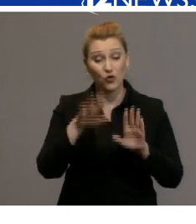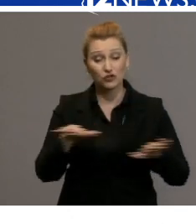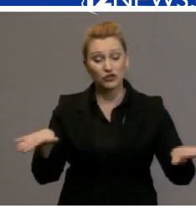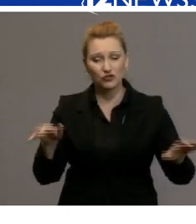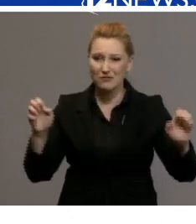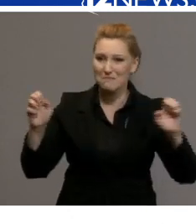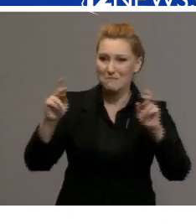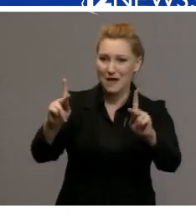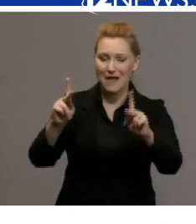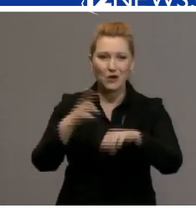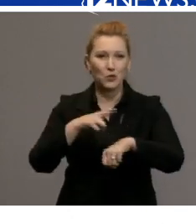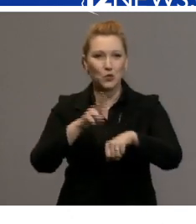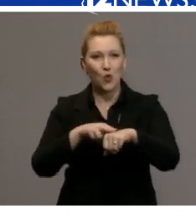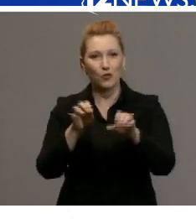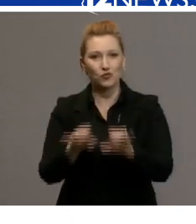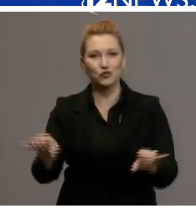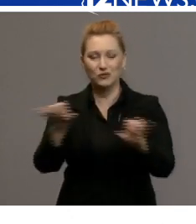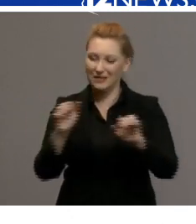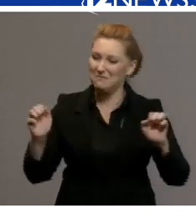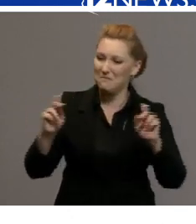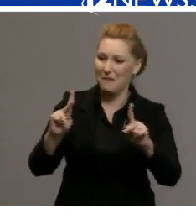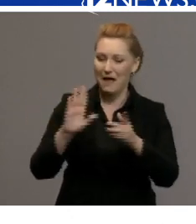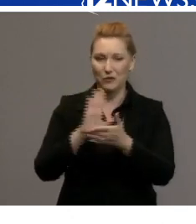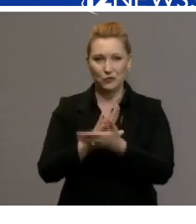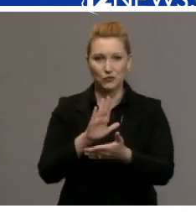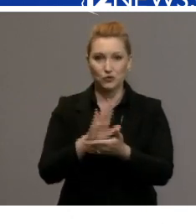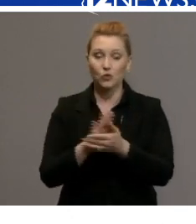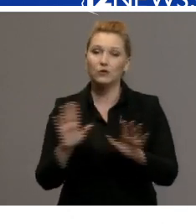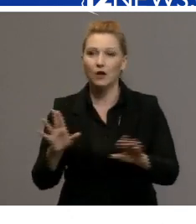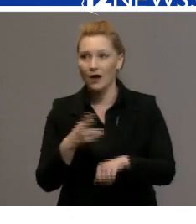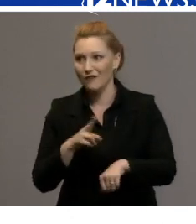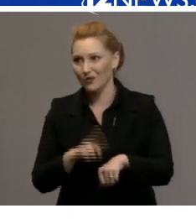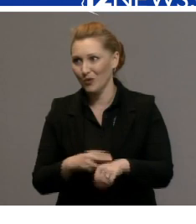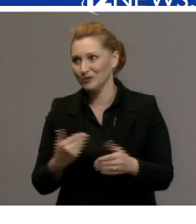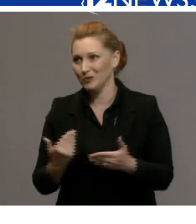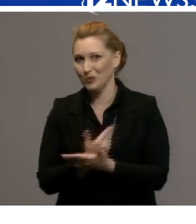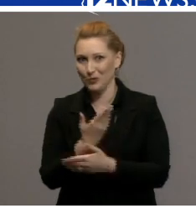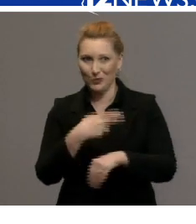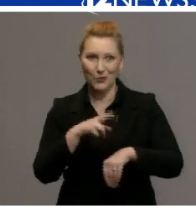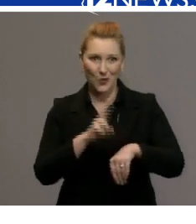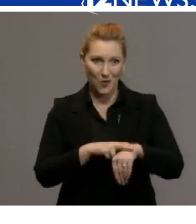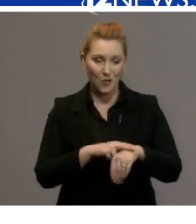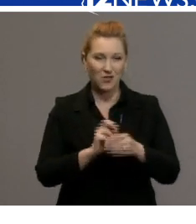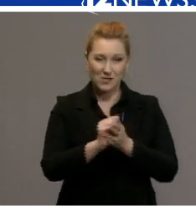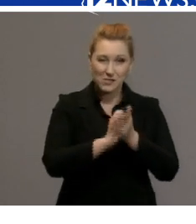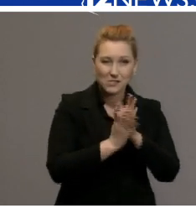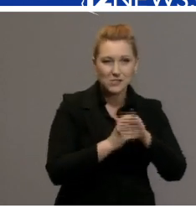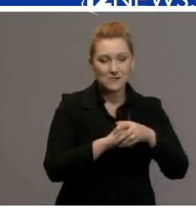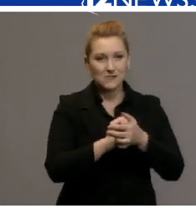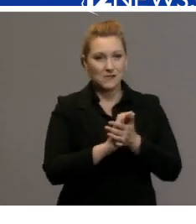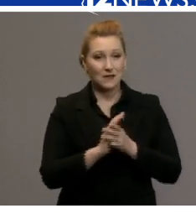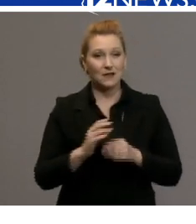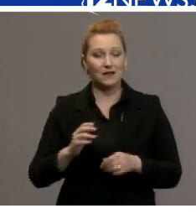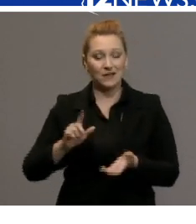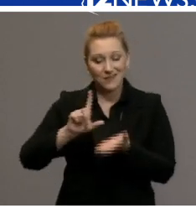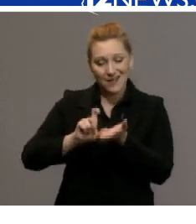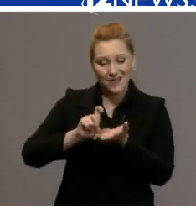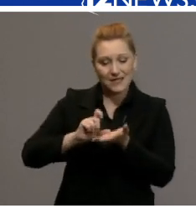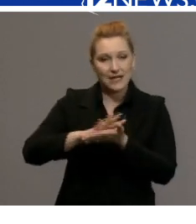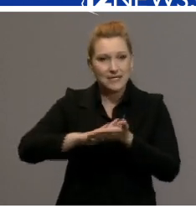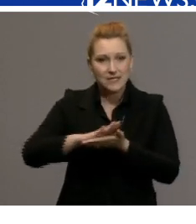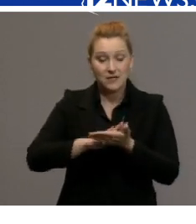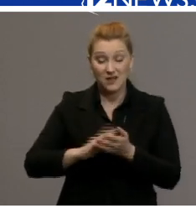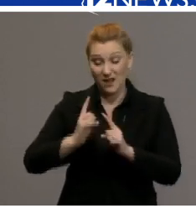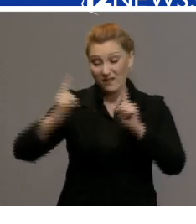routine. Of course, it's going to be a new normal. Washing hands, hand sanitizer, physical distancing, not mixing at